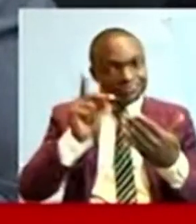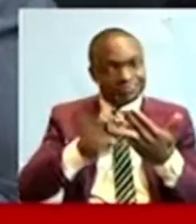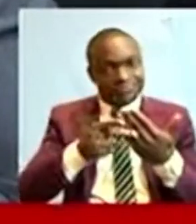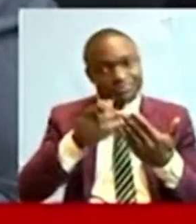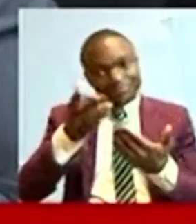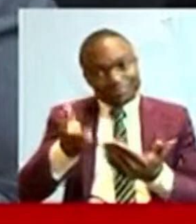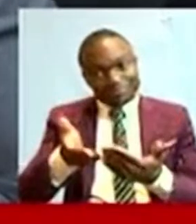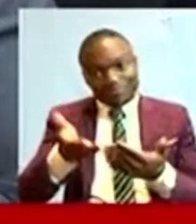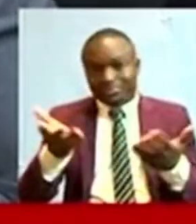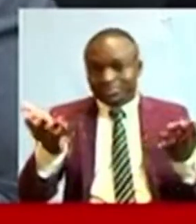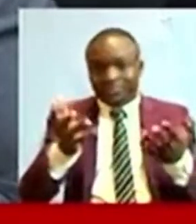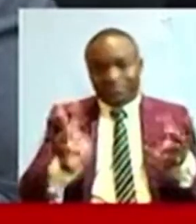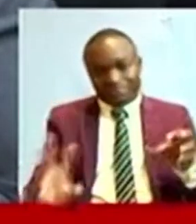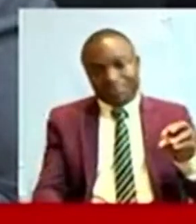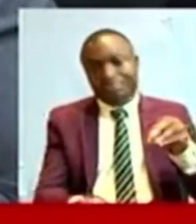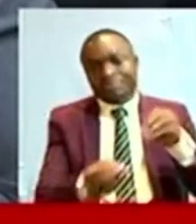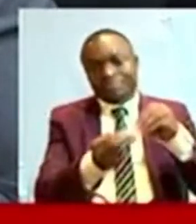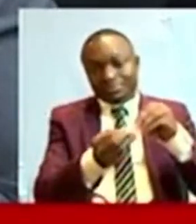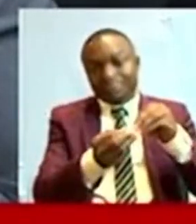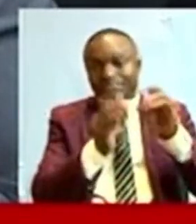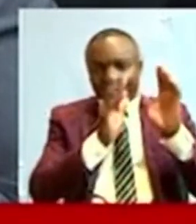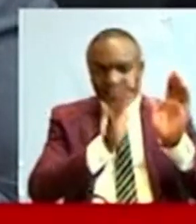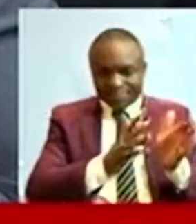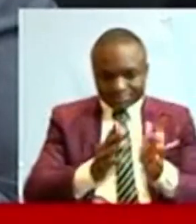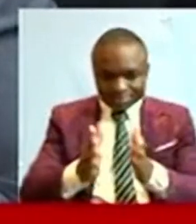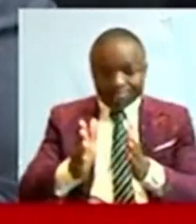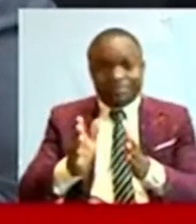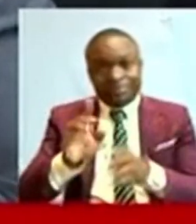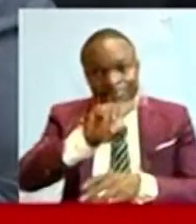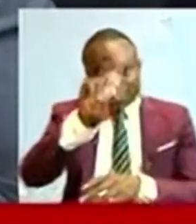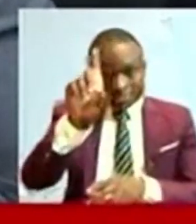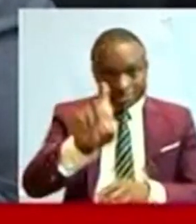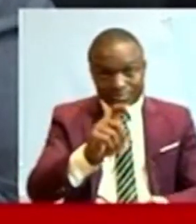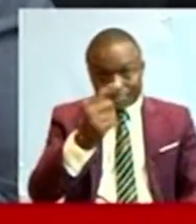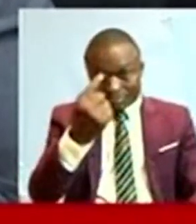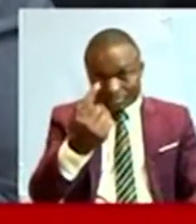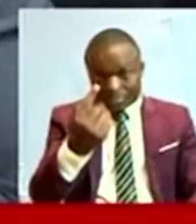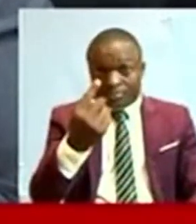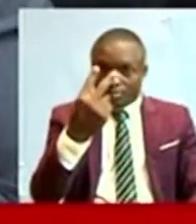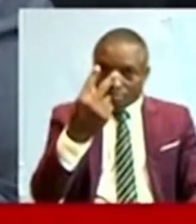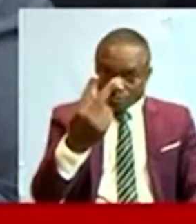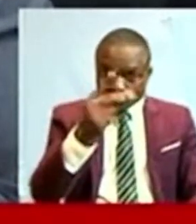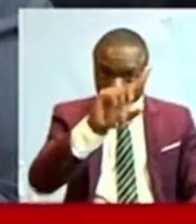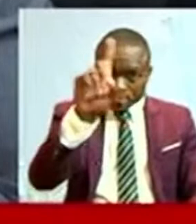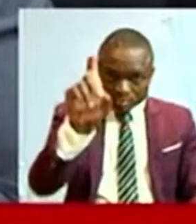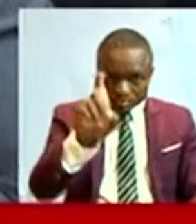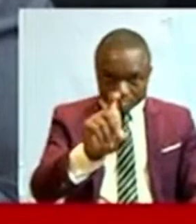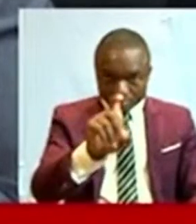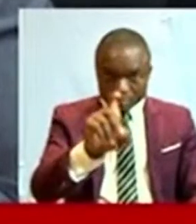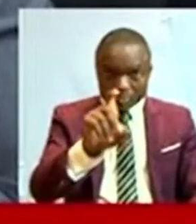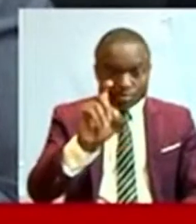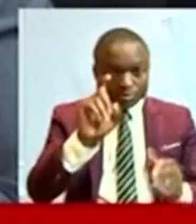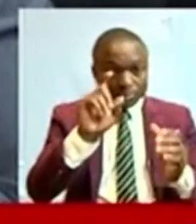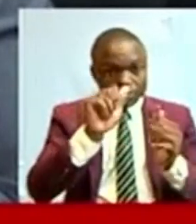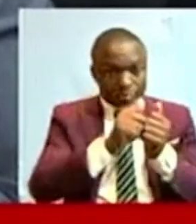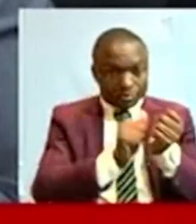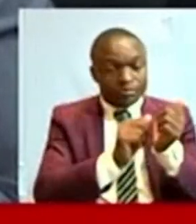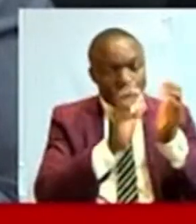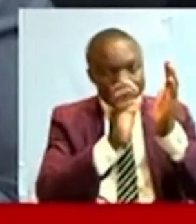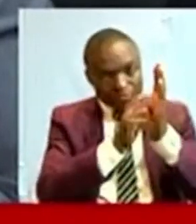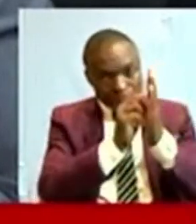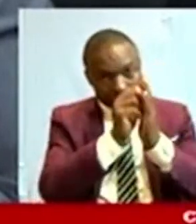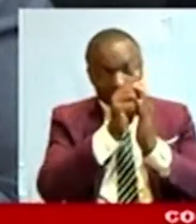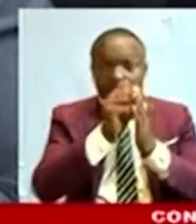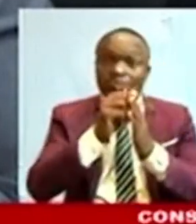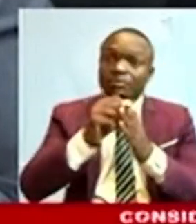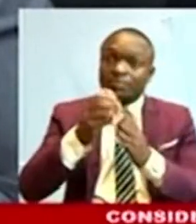accompanying the plan. That's the question number 1. Then question number 2 relates to cancer. I must say